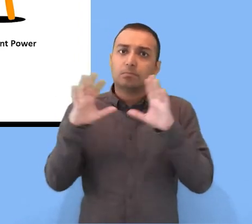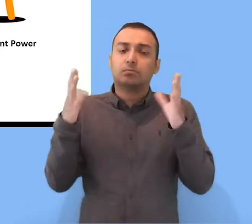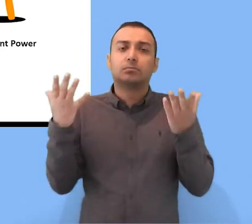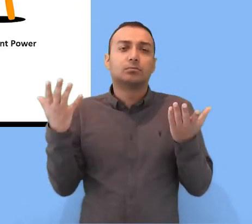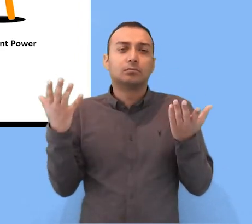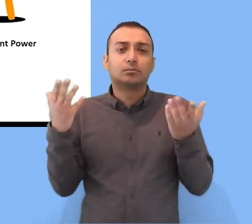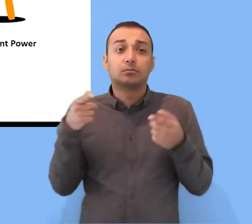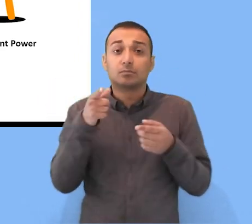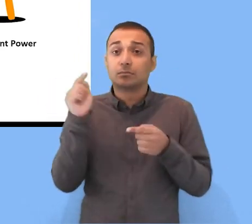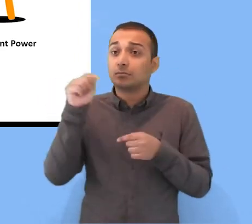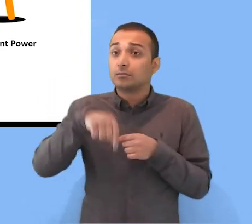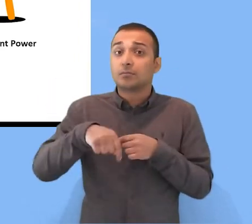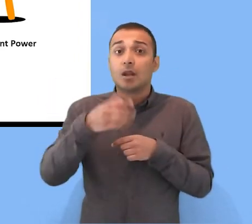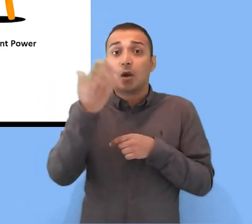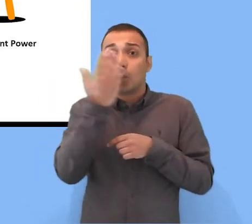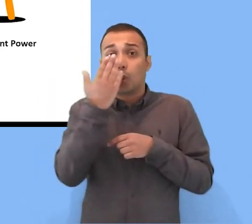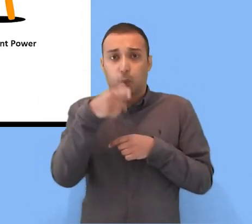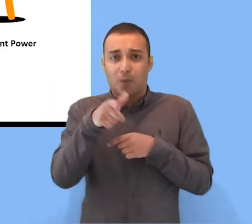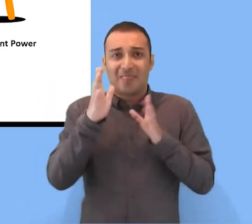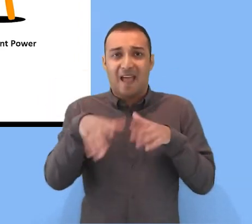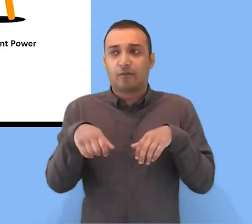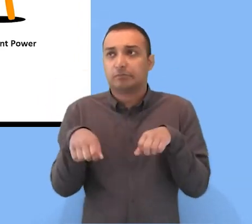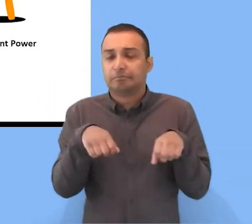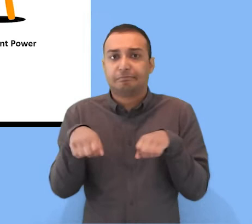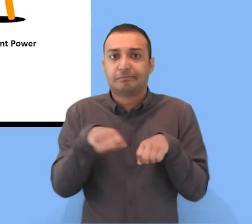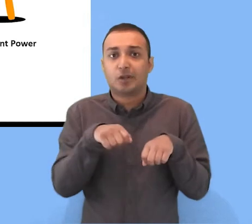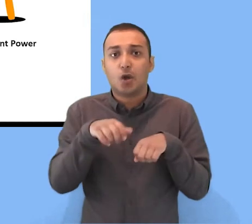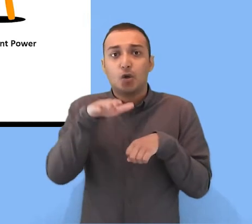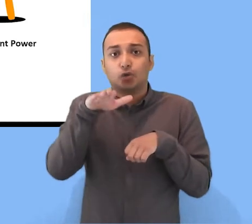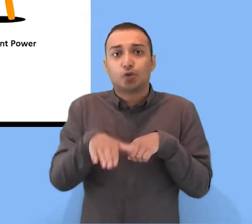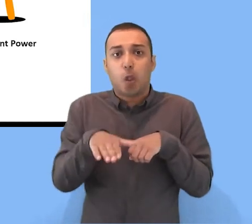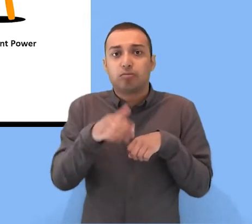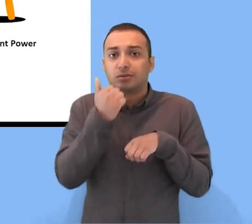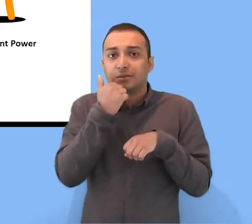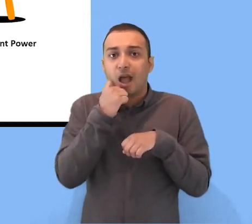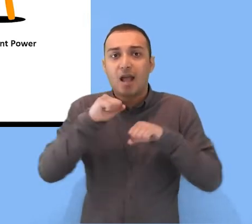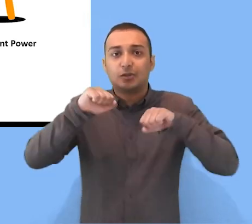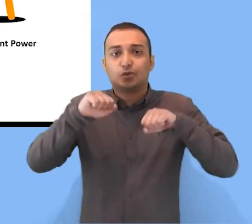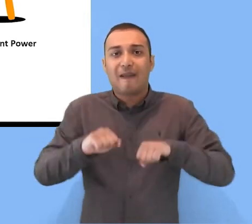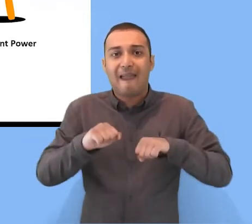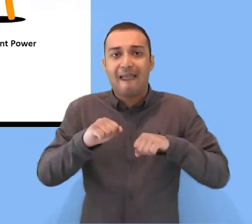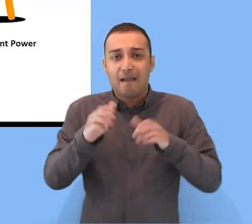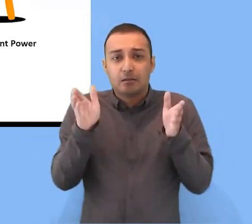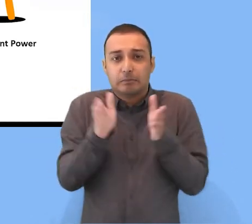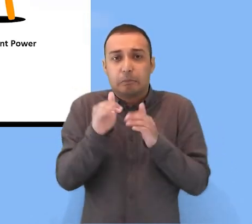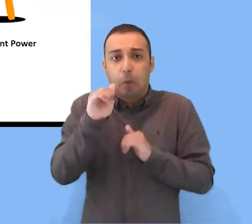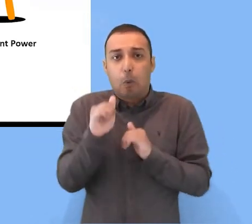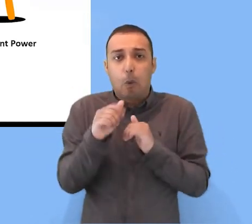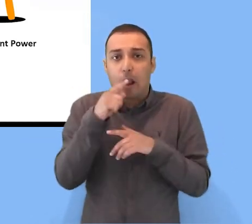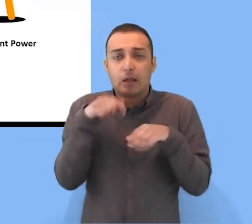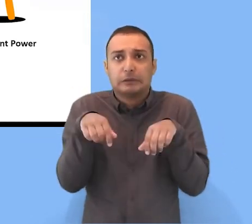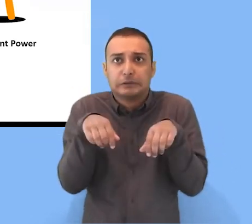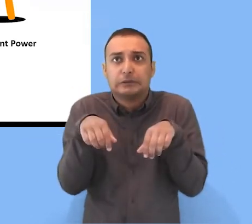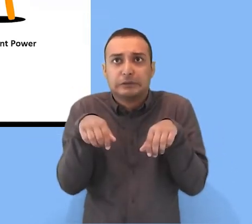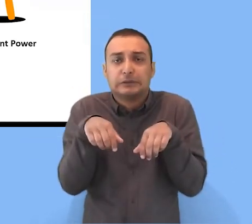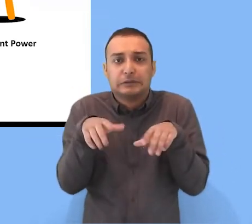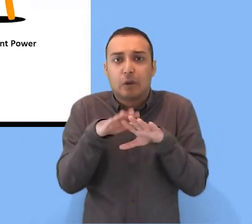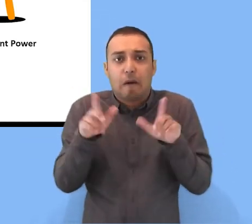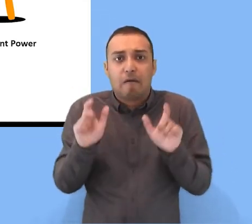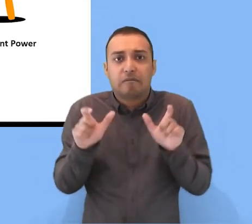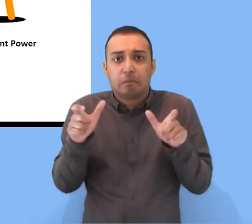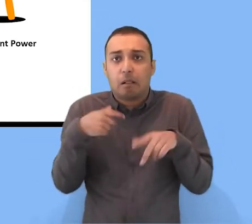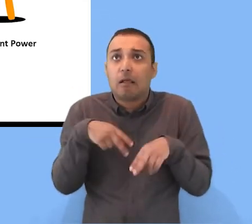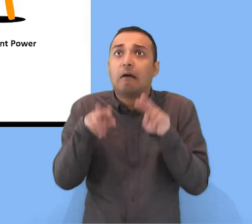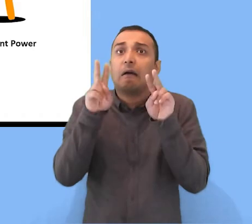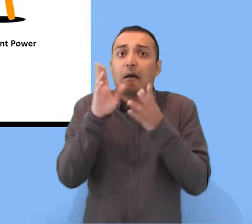child-sized seats to listen to a teacher presentation, where if they've had own negative experiences of school, that can all sort of come flooding back.